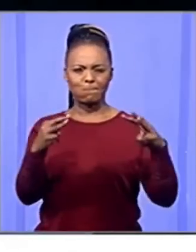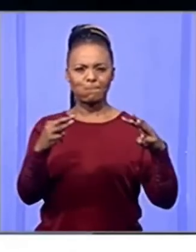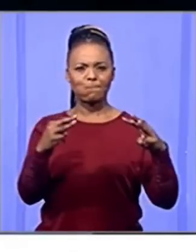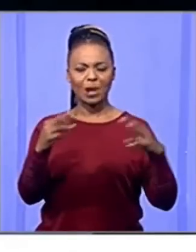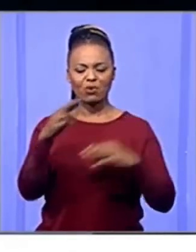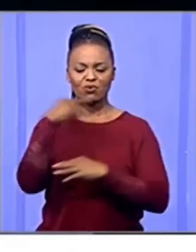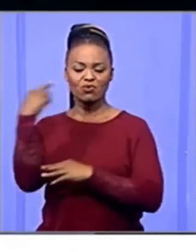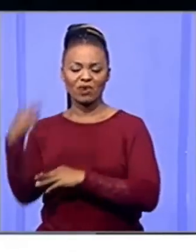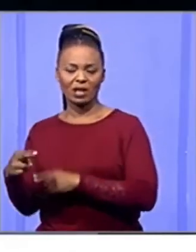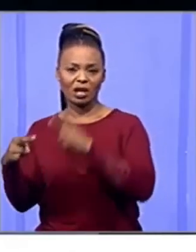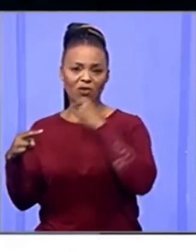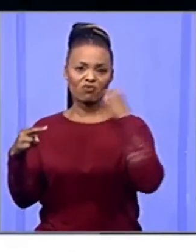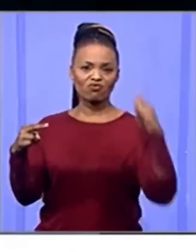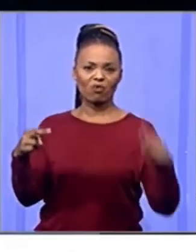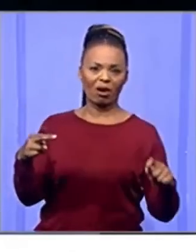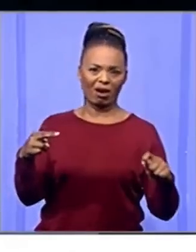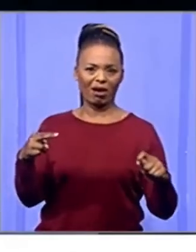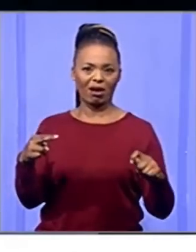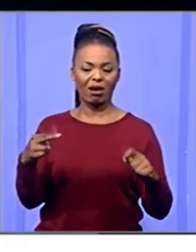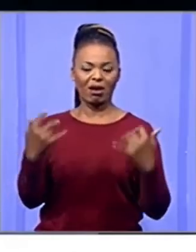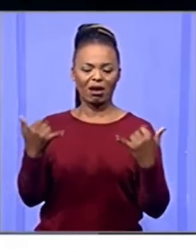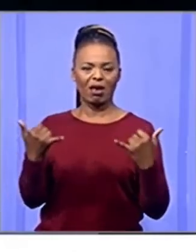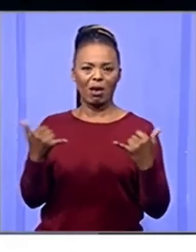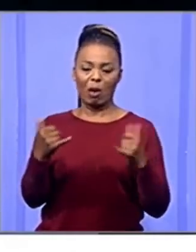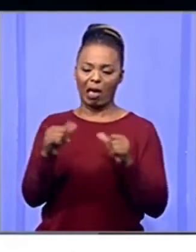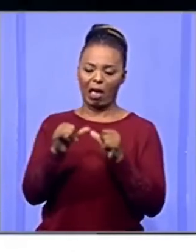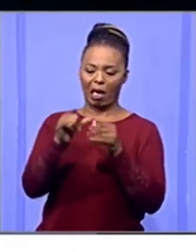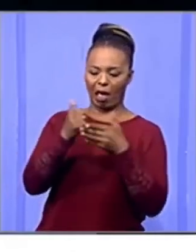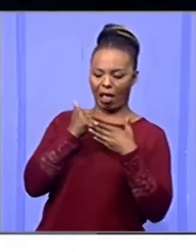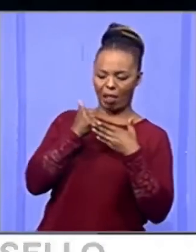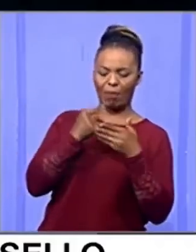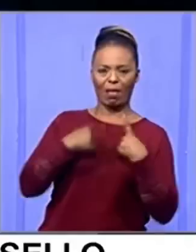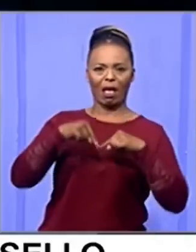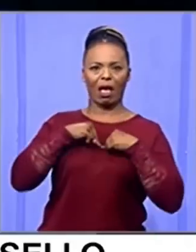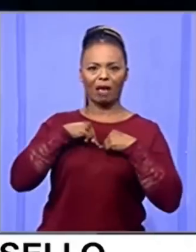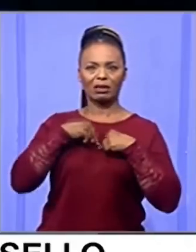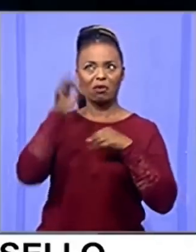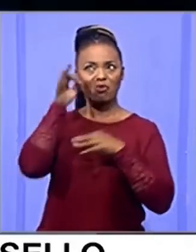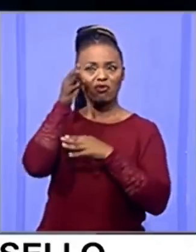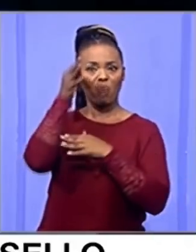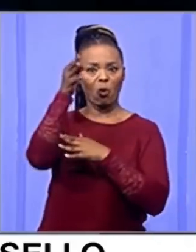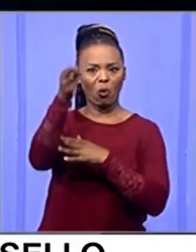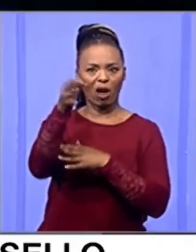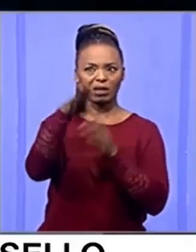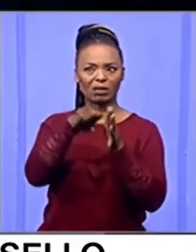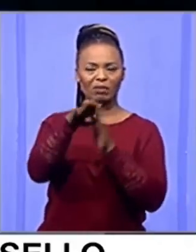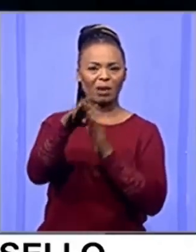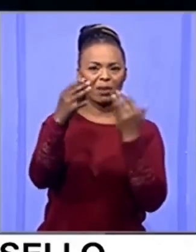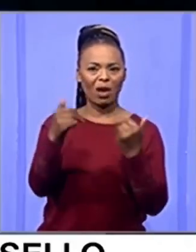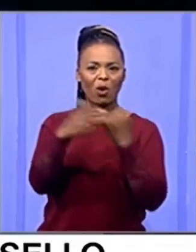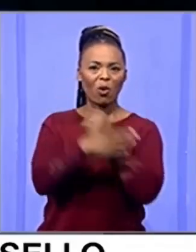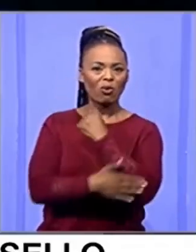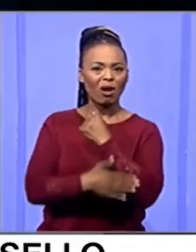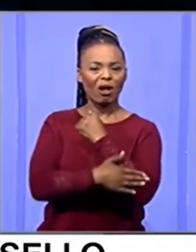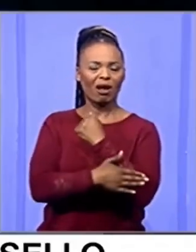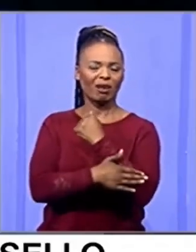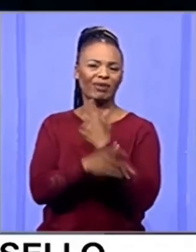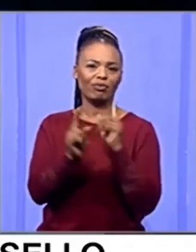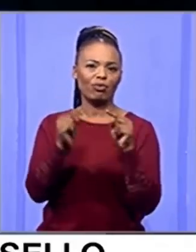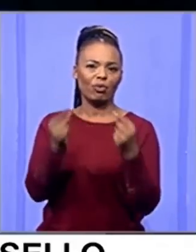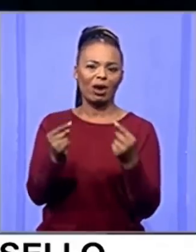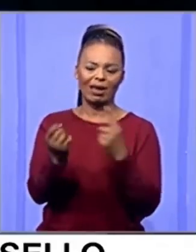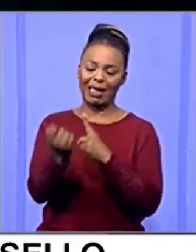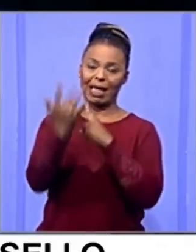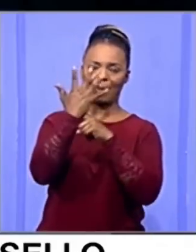and Ukraine will not really help us going forward as a nation, but also as the continent in particularly. The impacts